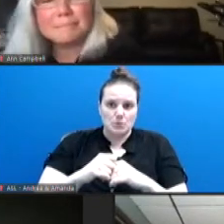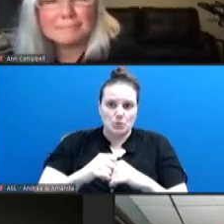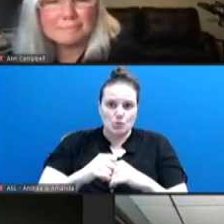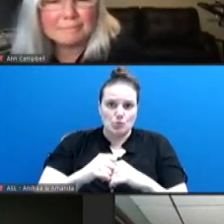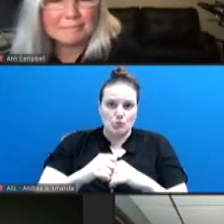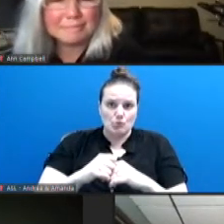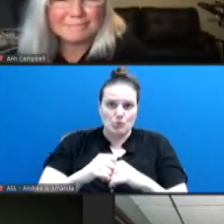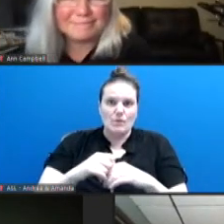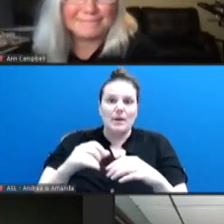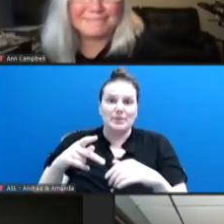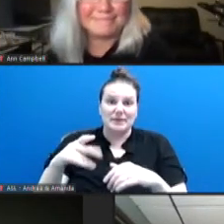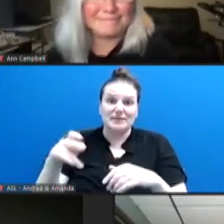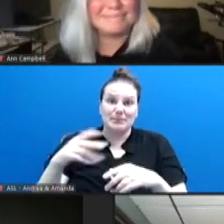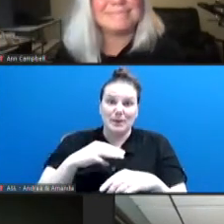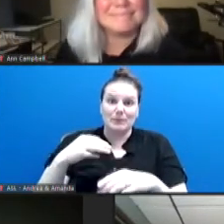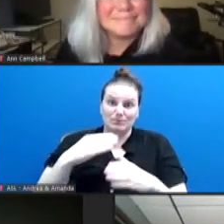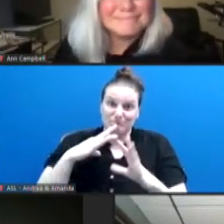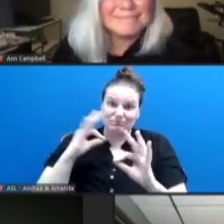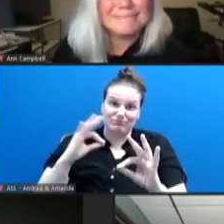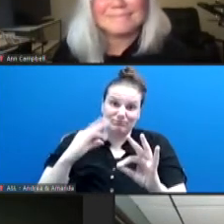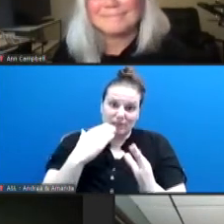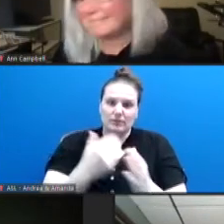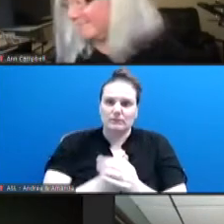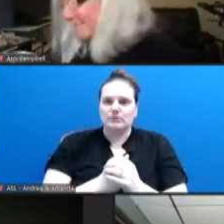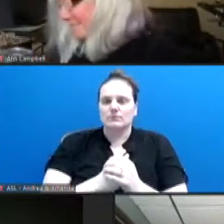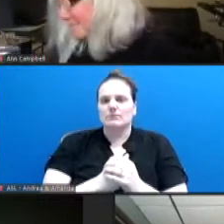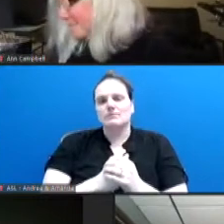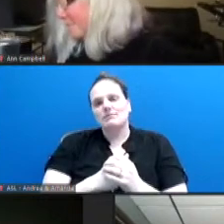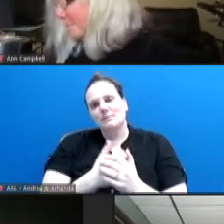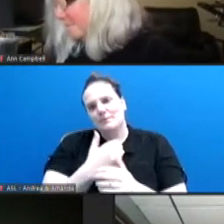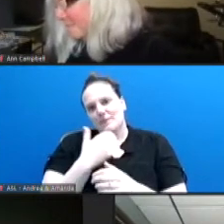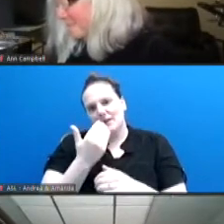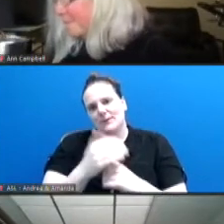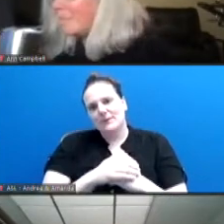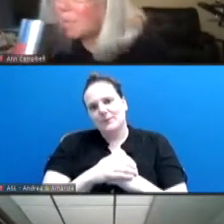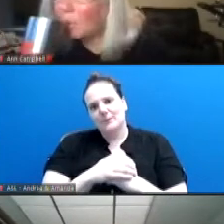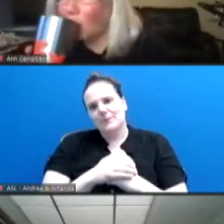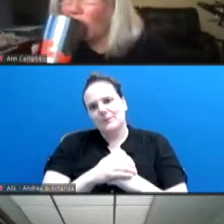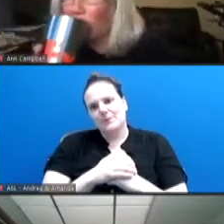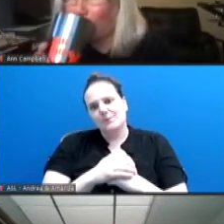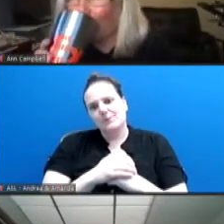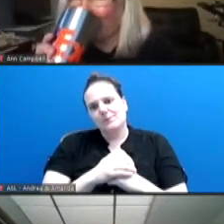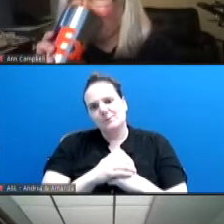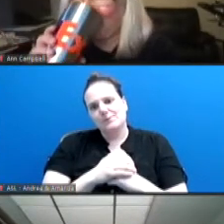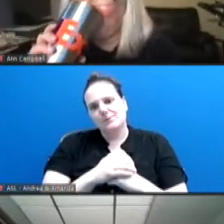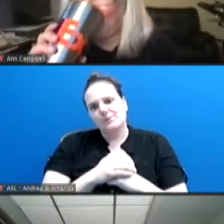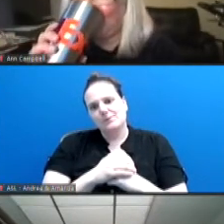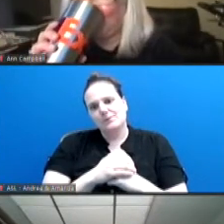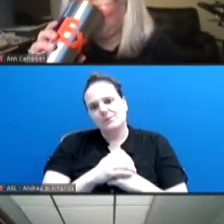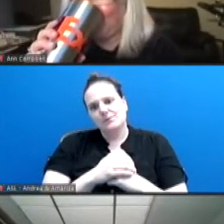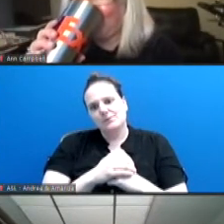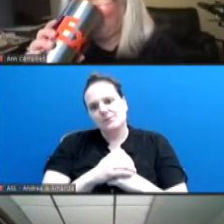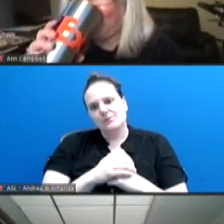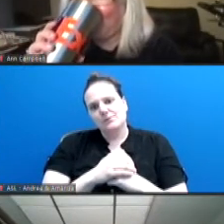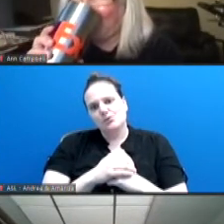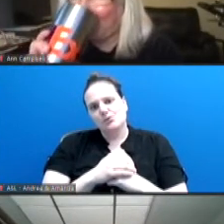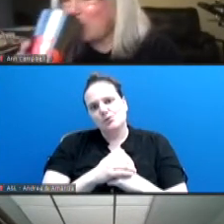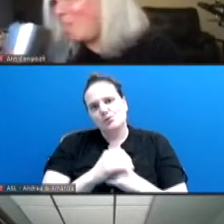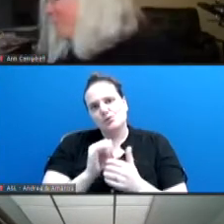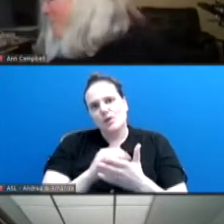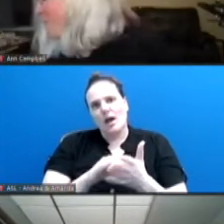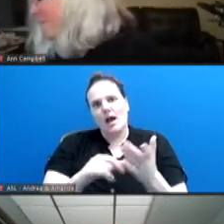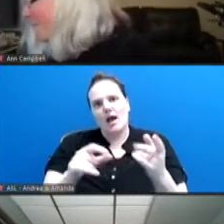as PCCEP members. Thank you. Thank you, Zainab. And that is, that's what goes on at the settlement agreement